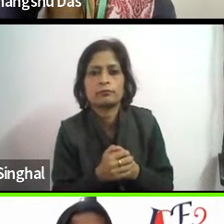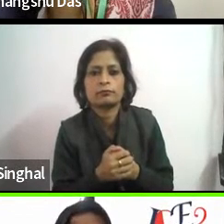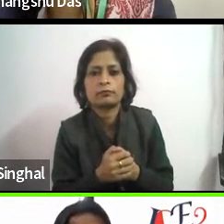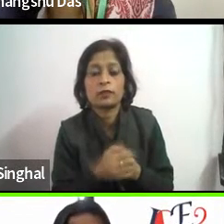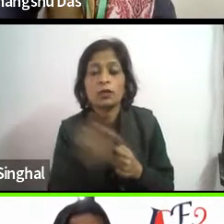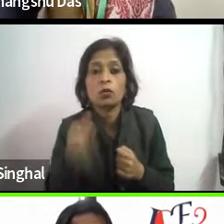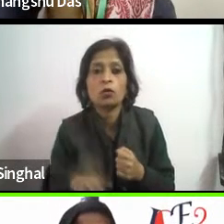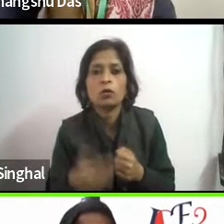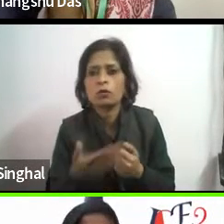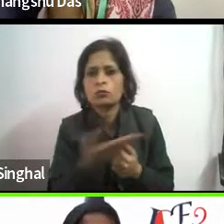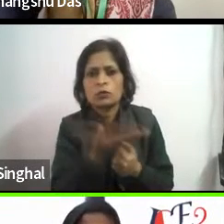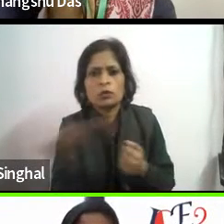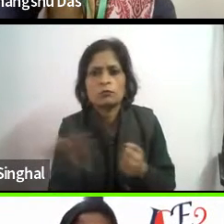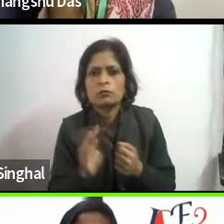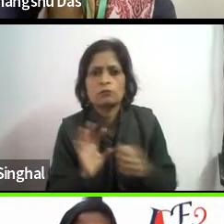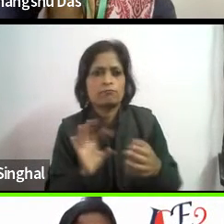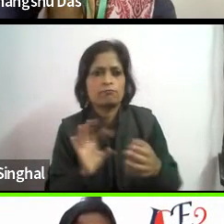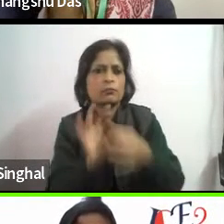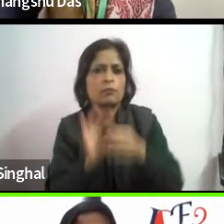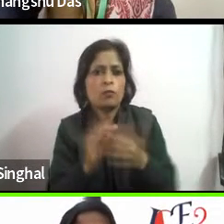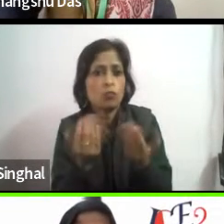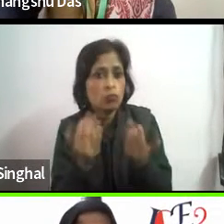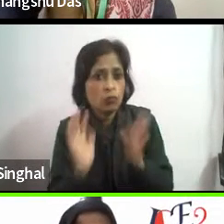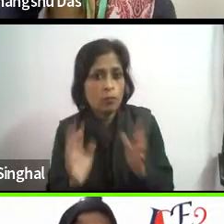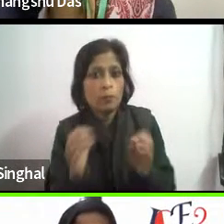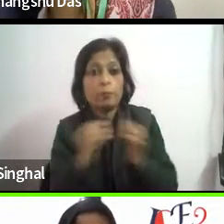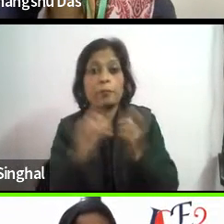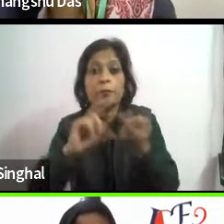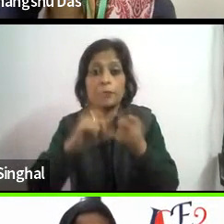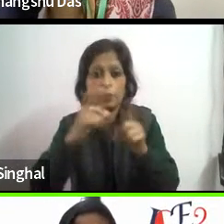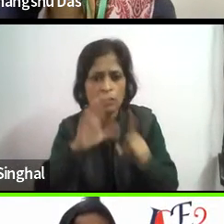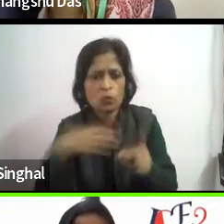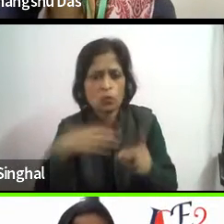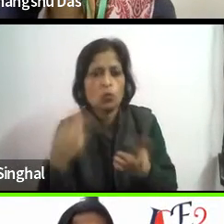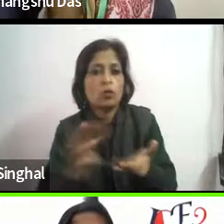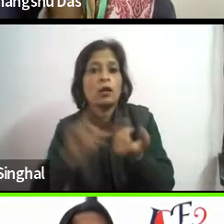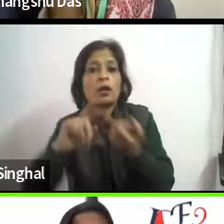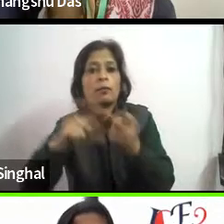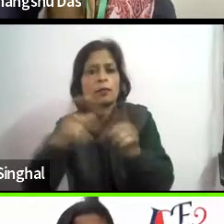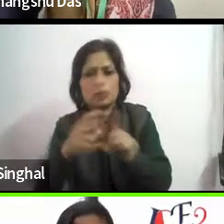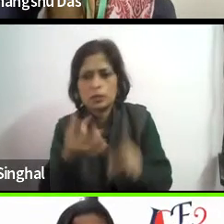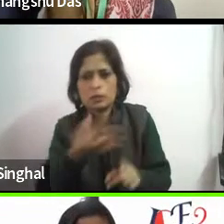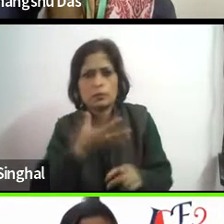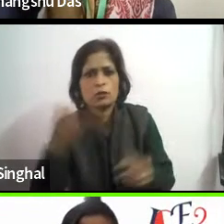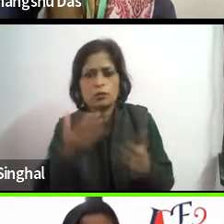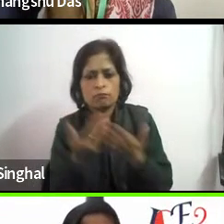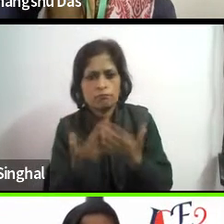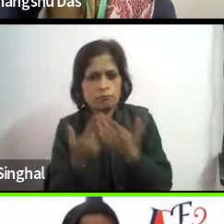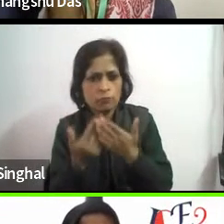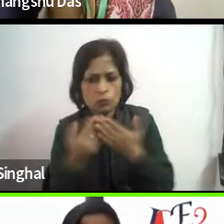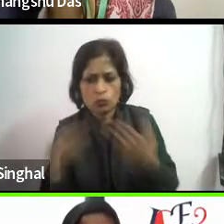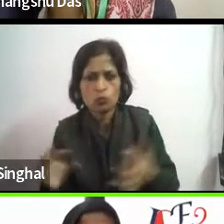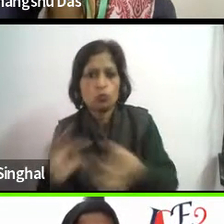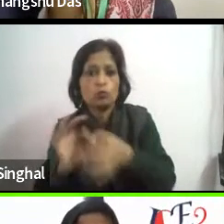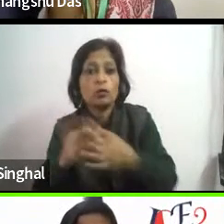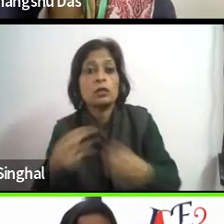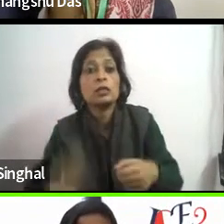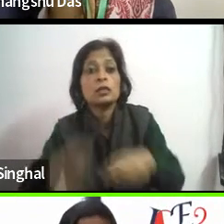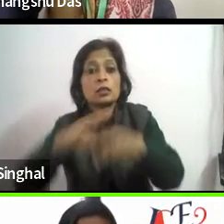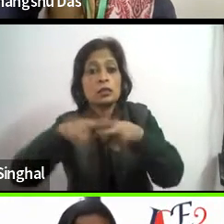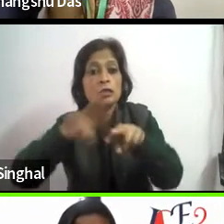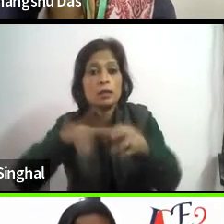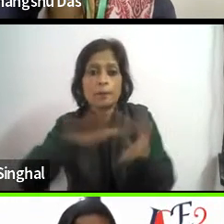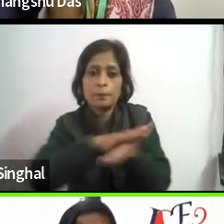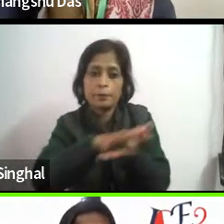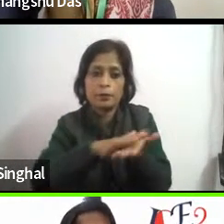connect the dots as to how the B.Ed and the M.Ed in special education has been a skill-based program